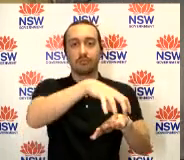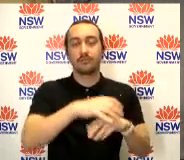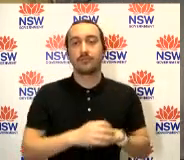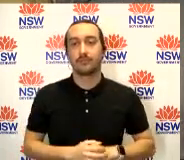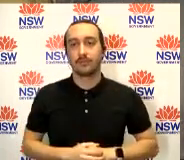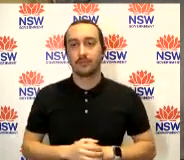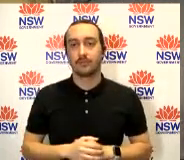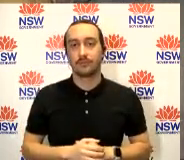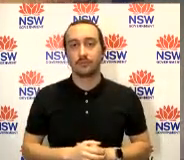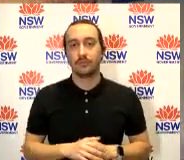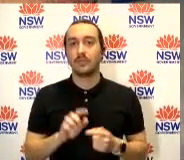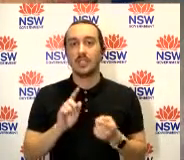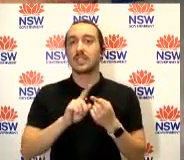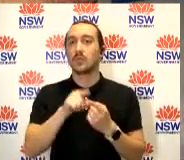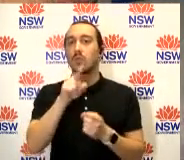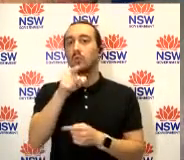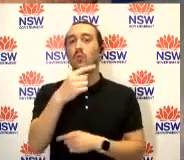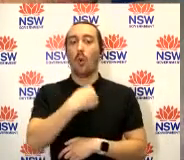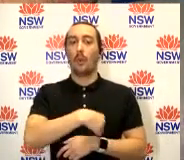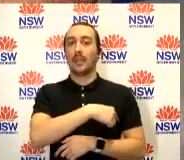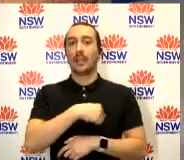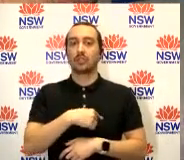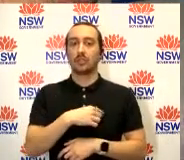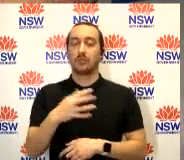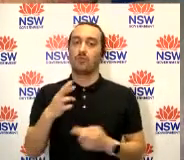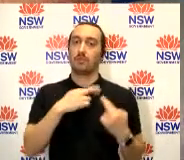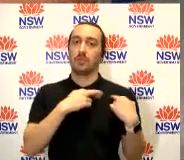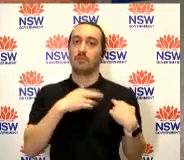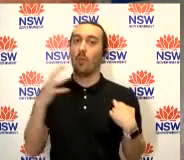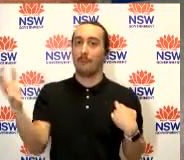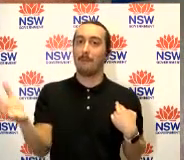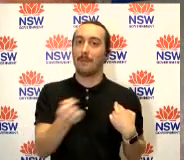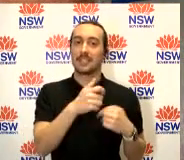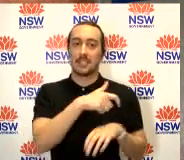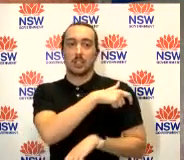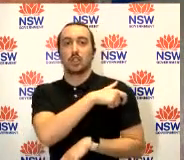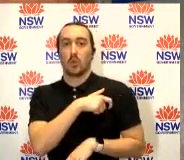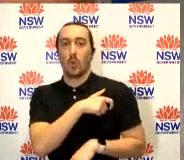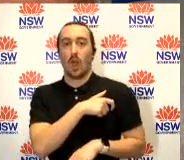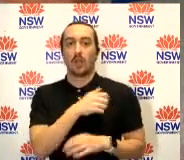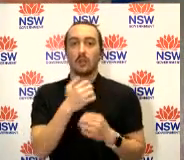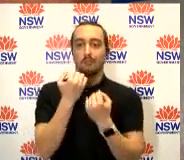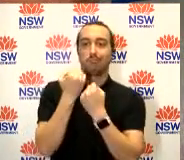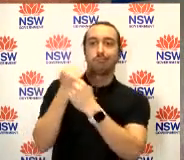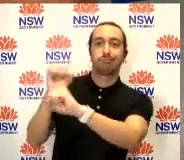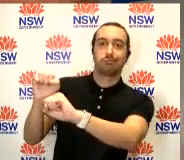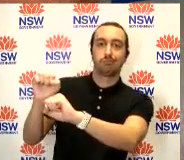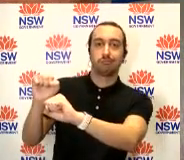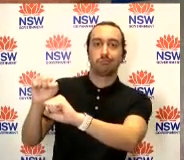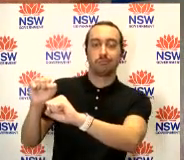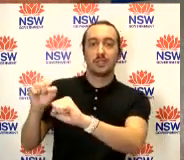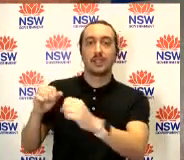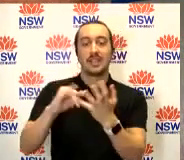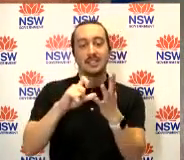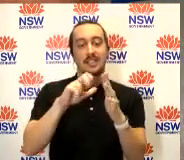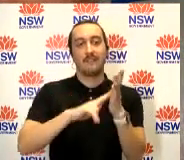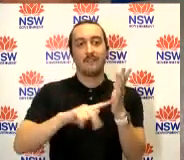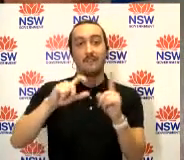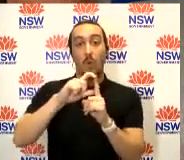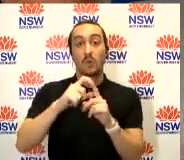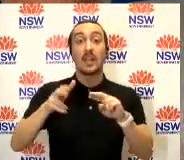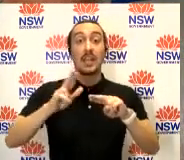have the obligation to secure the scaffold. So if you're in a public space, you need to remove it from the public space as much as you can.